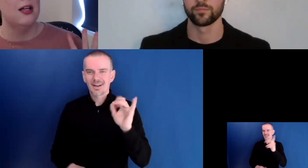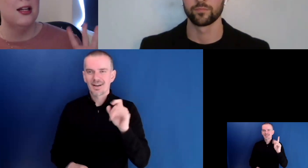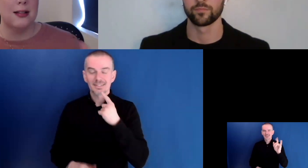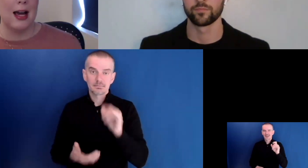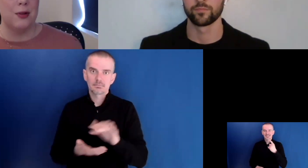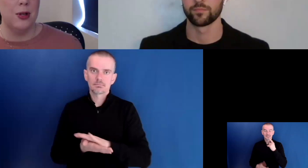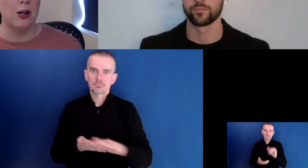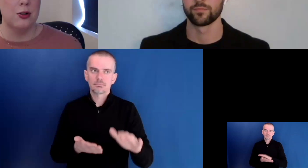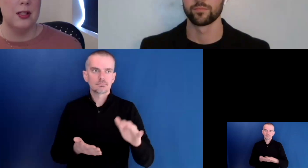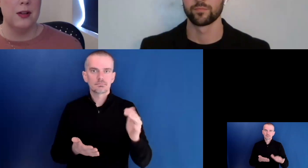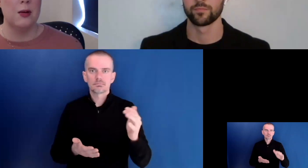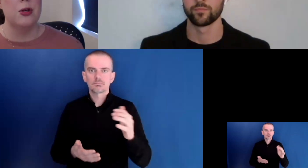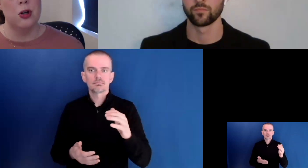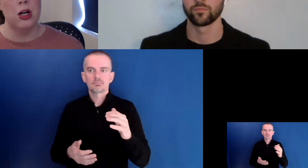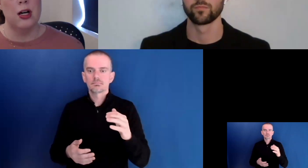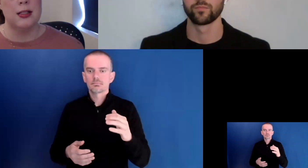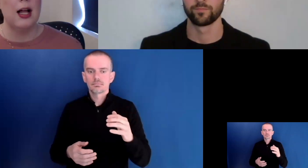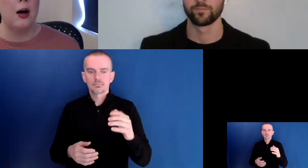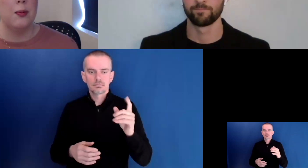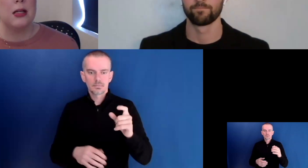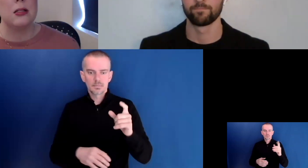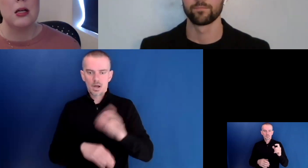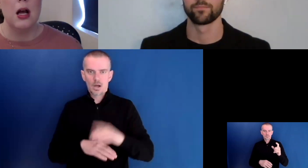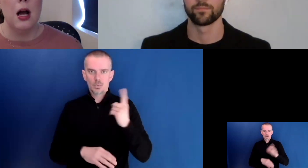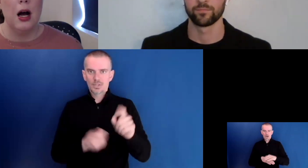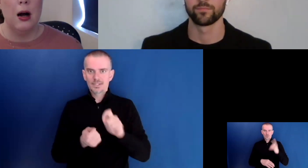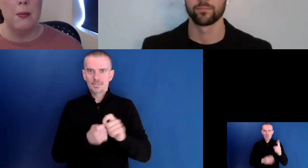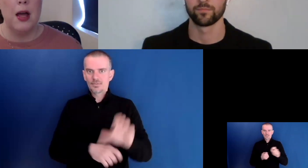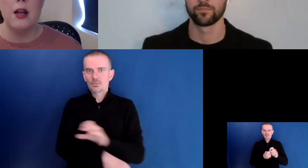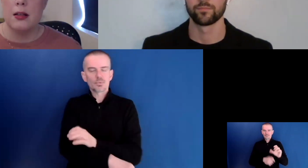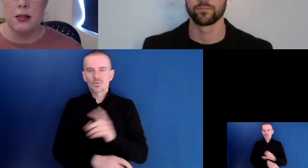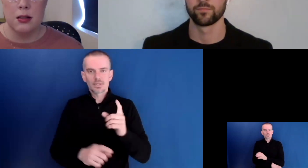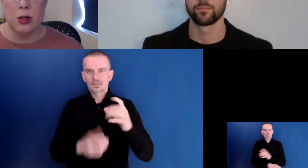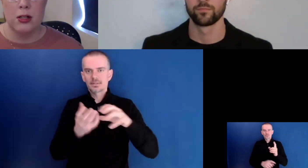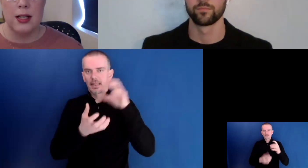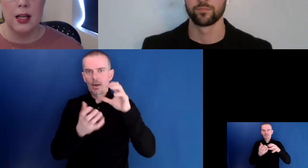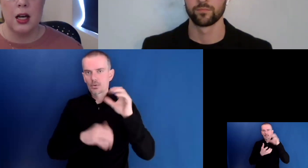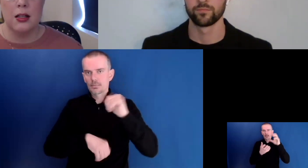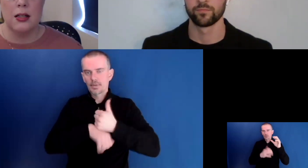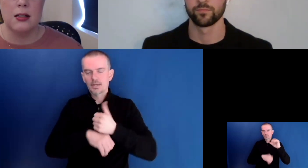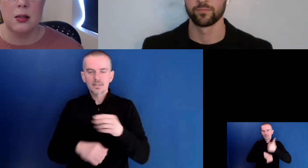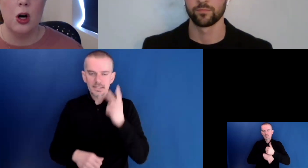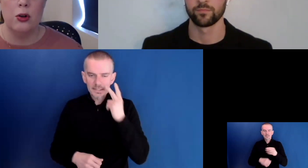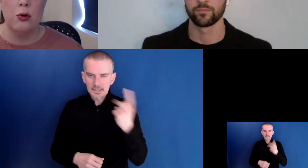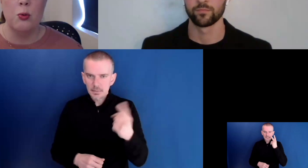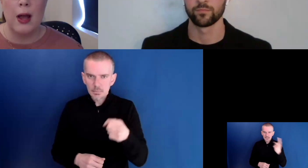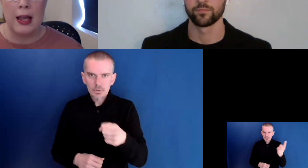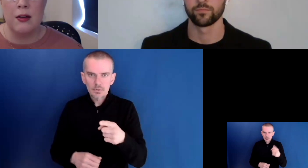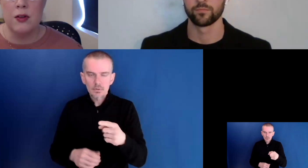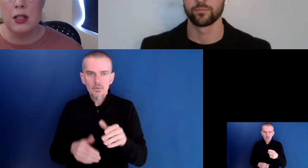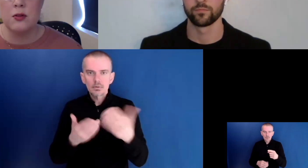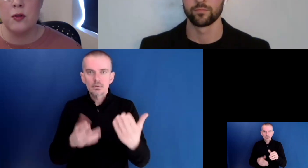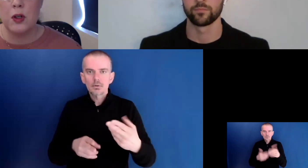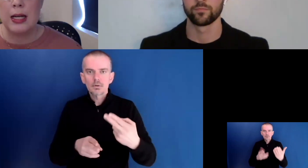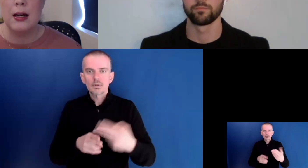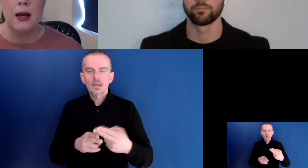of it doesn't have to be on a specific computer. It's cloud-based. And then I see someone saying a system called